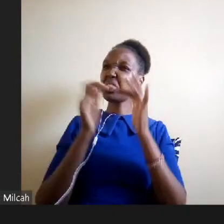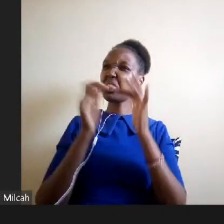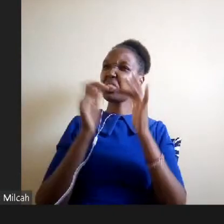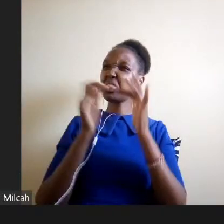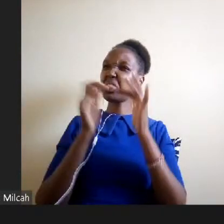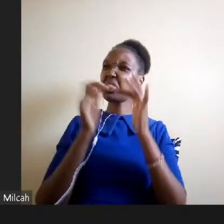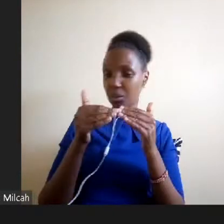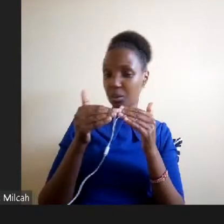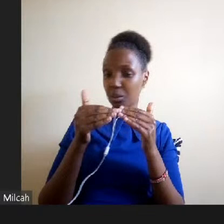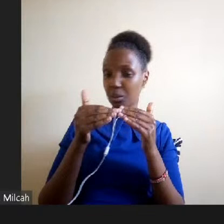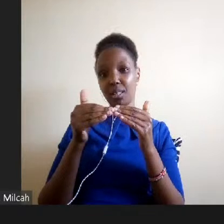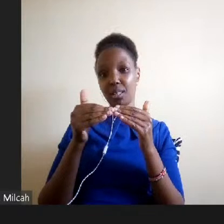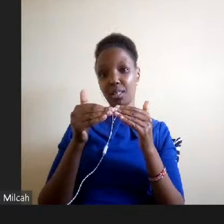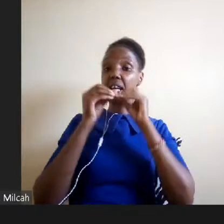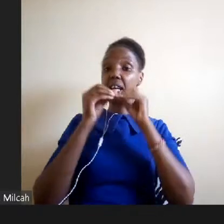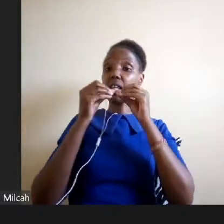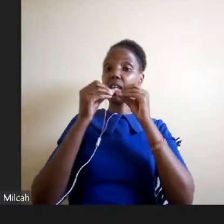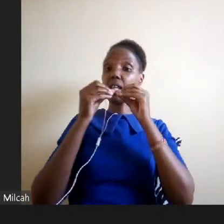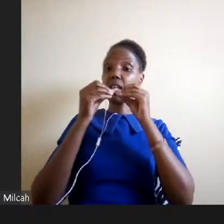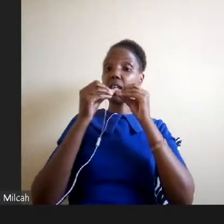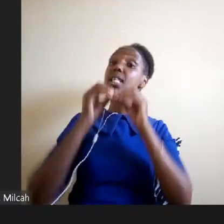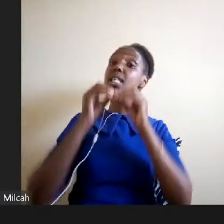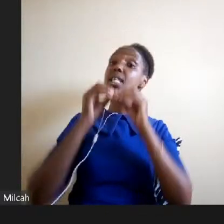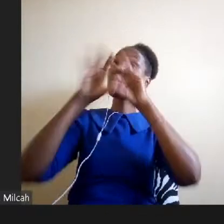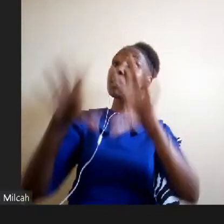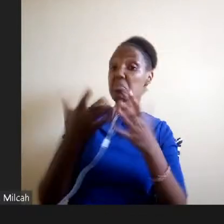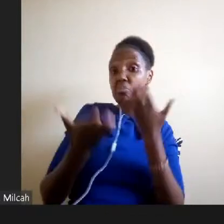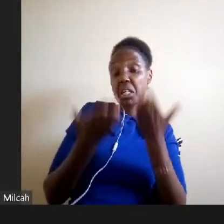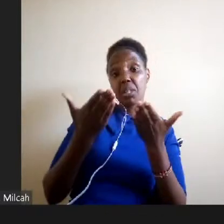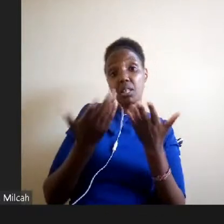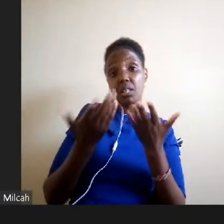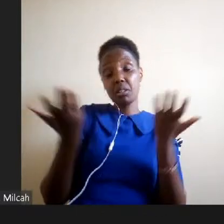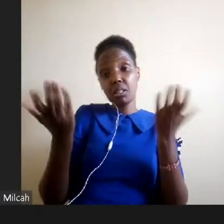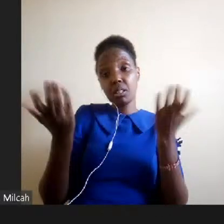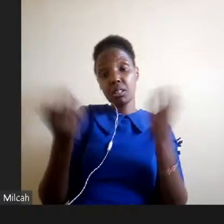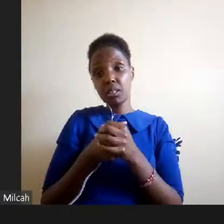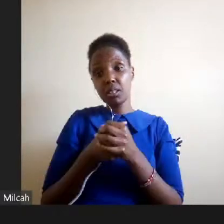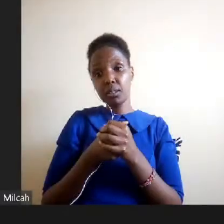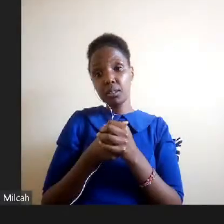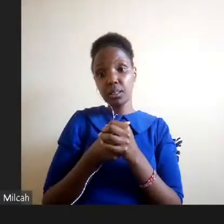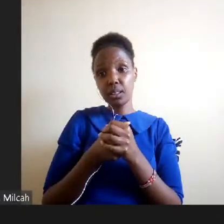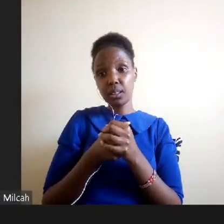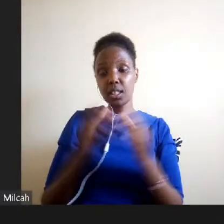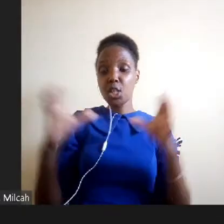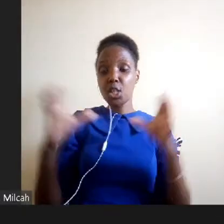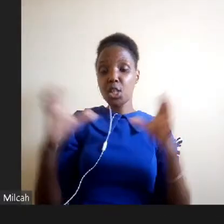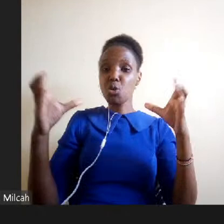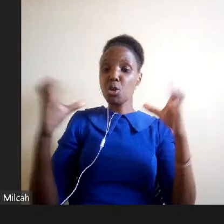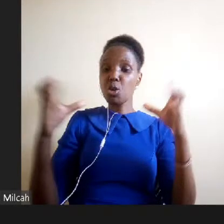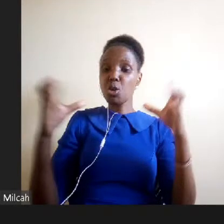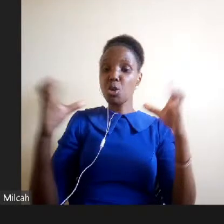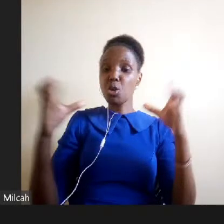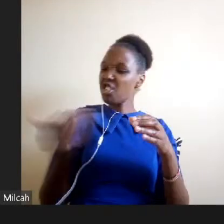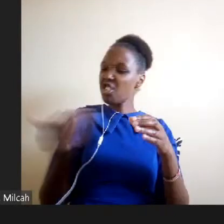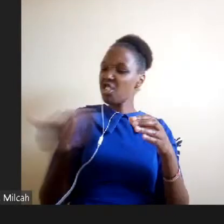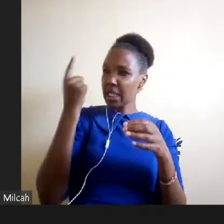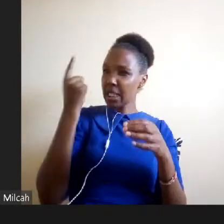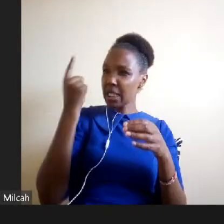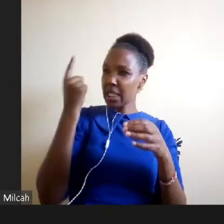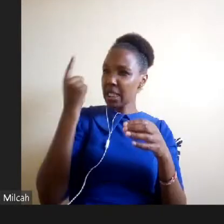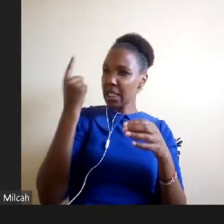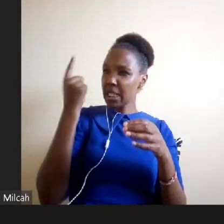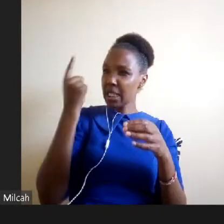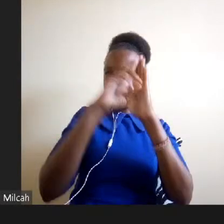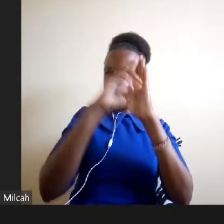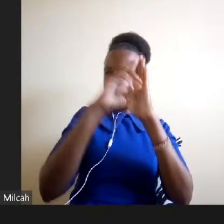them information maybe aligned to your values, sometimes not aligned to your values. So as long as your children understand that these are our rules of engagement when we are